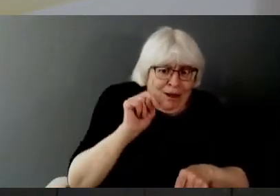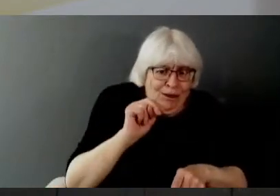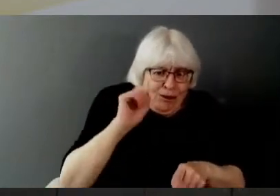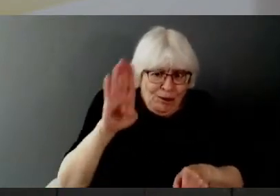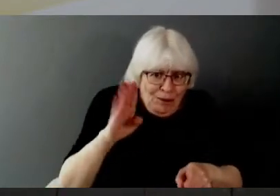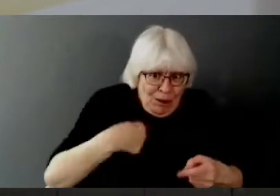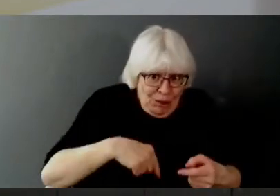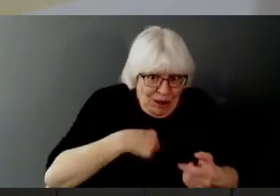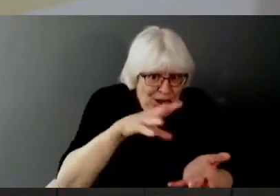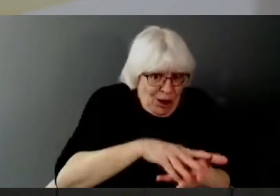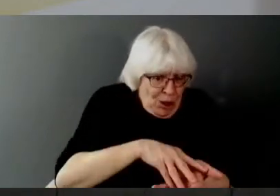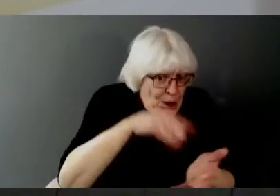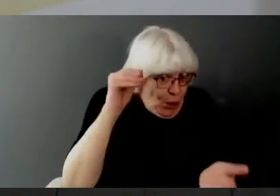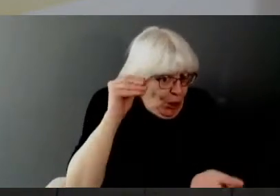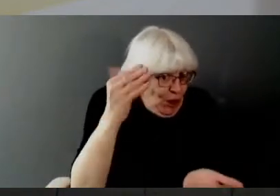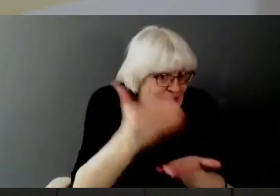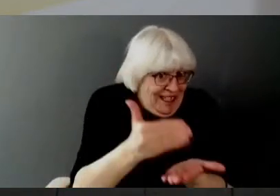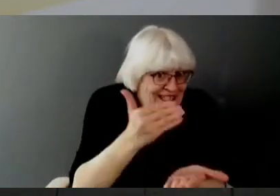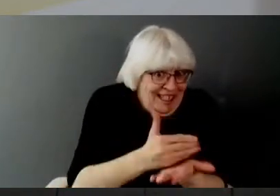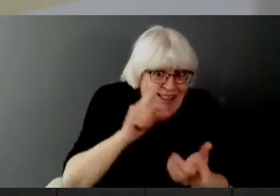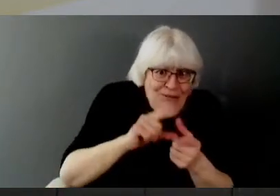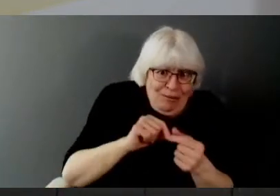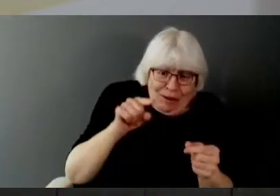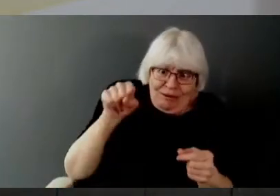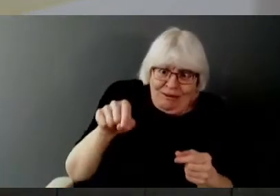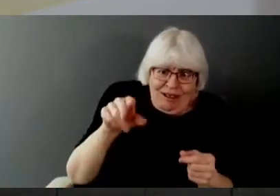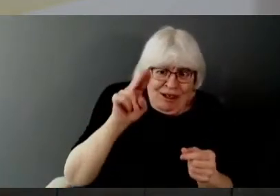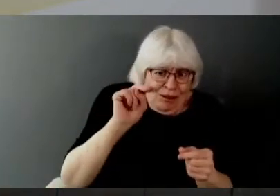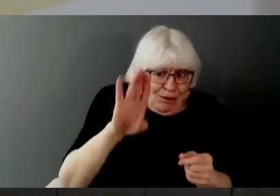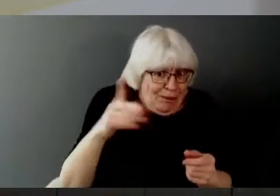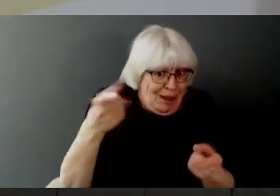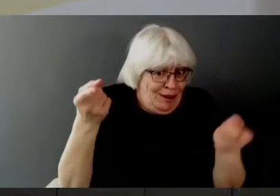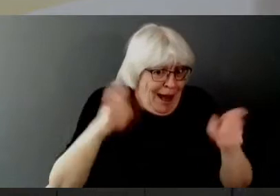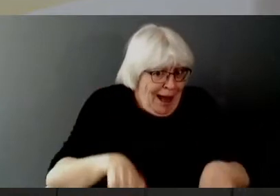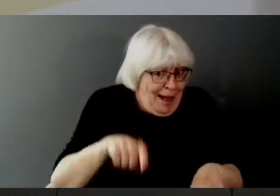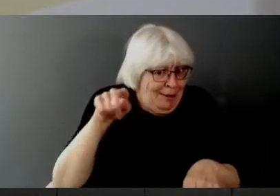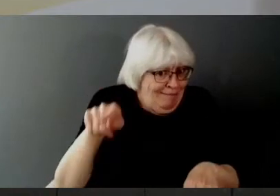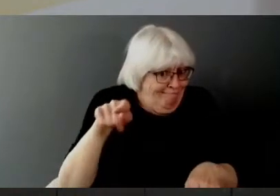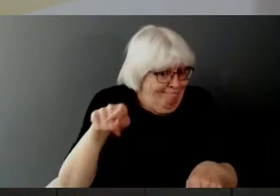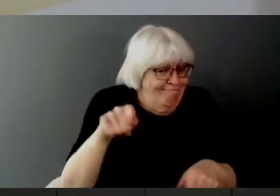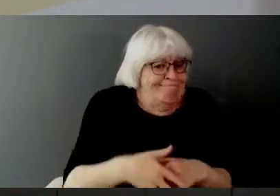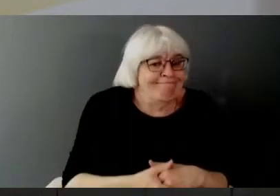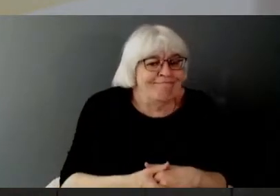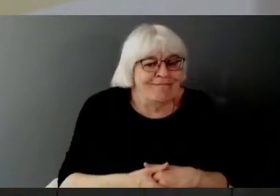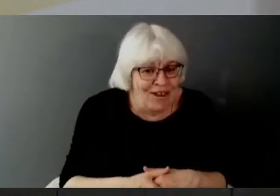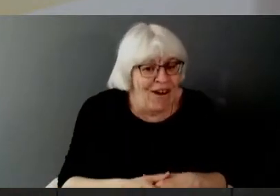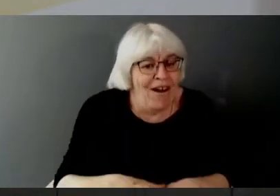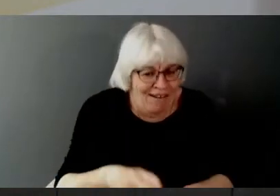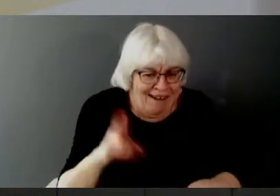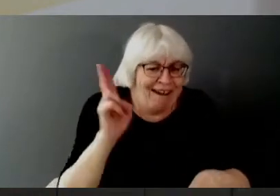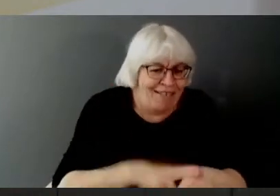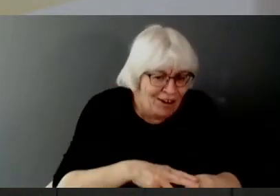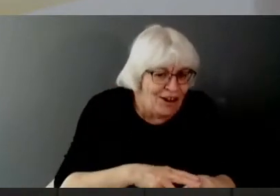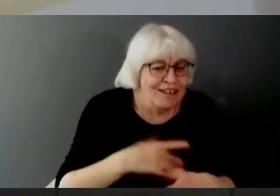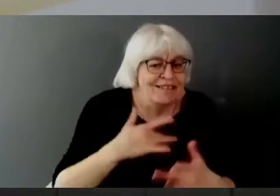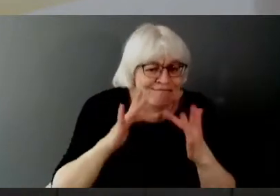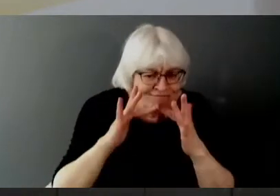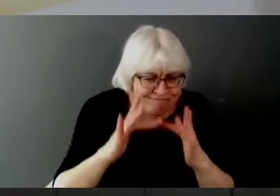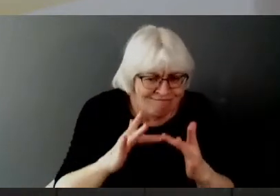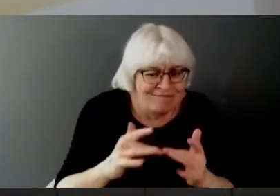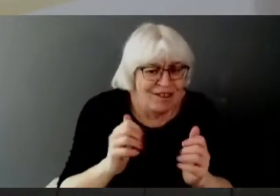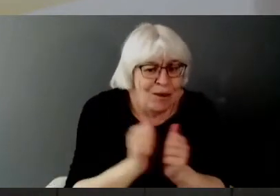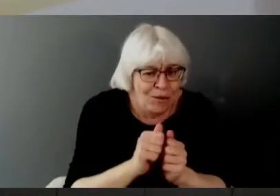province? Well, I have been, of course, in touch with our counterparts in Nova Scotia,